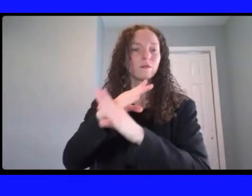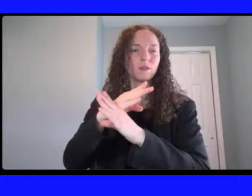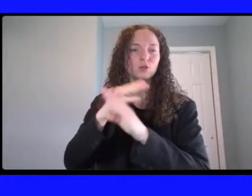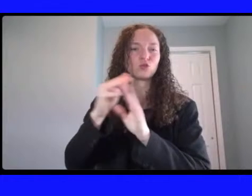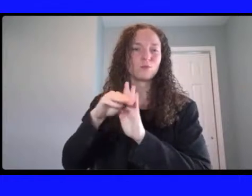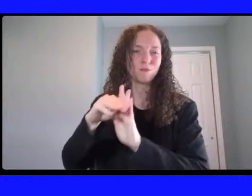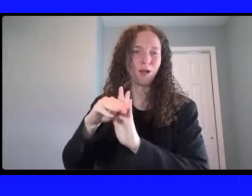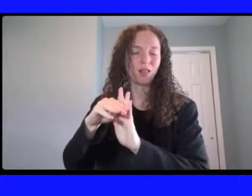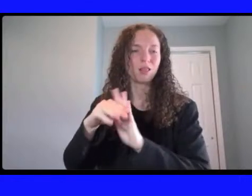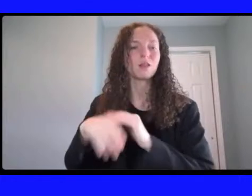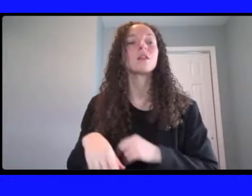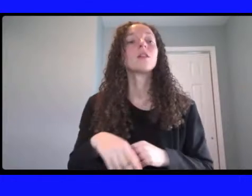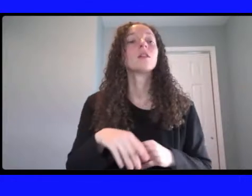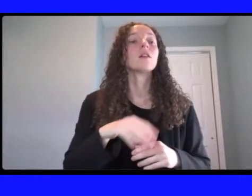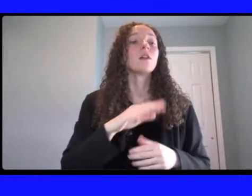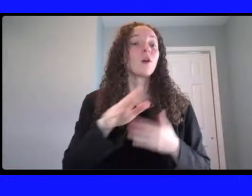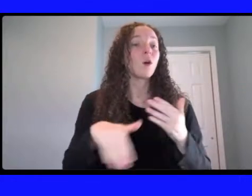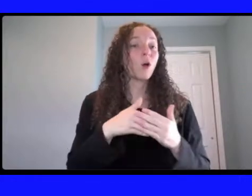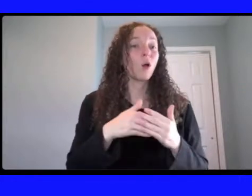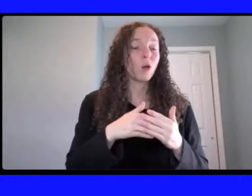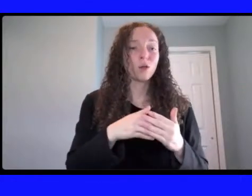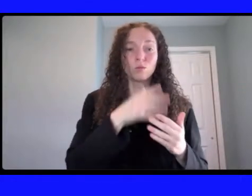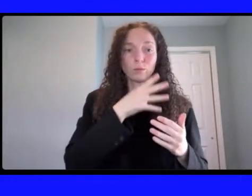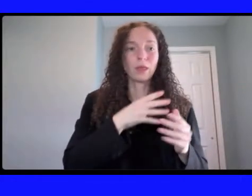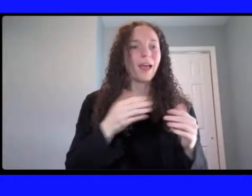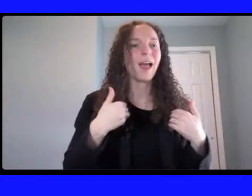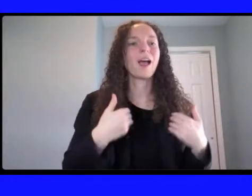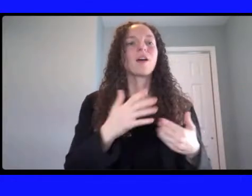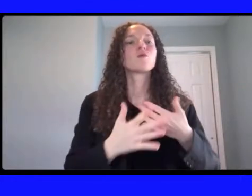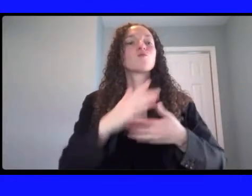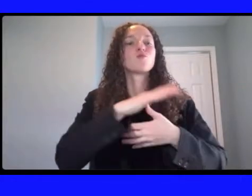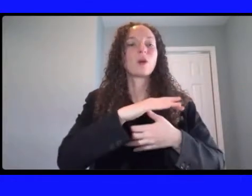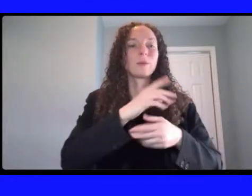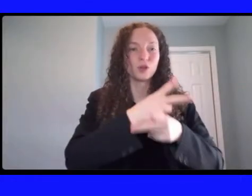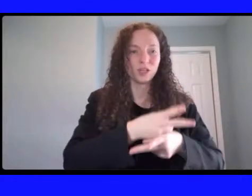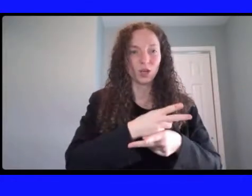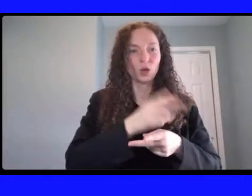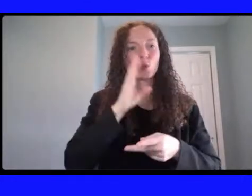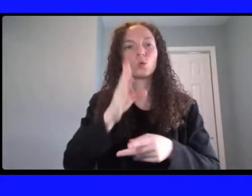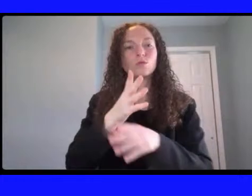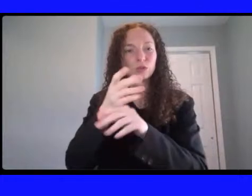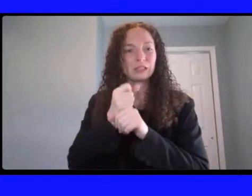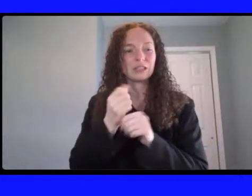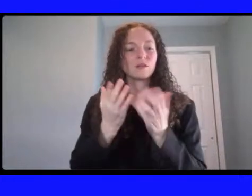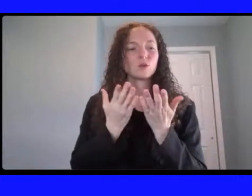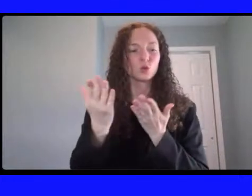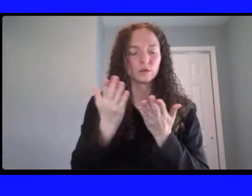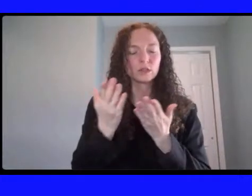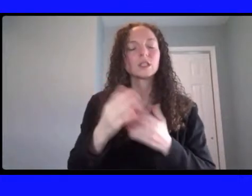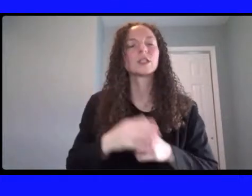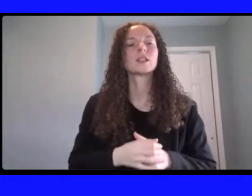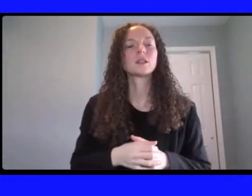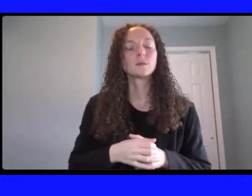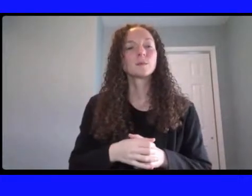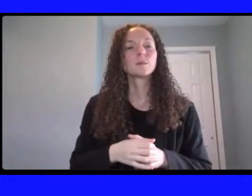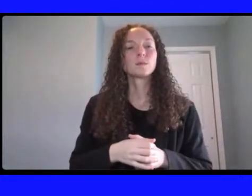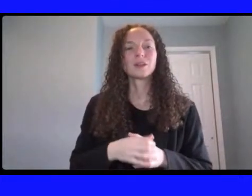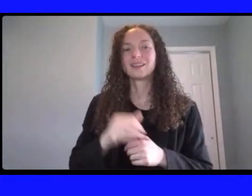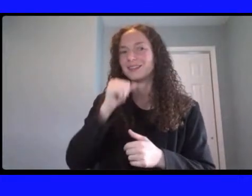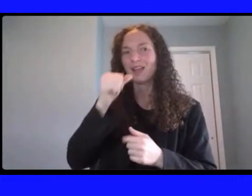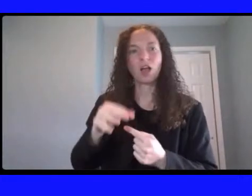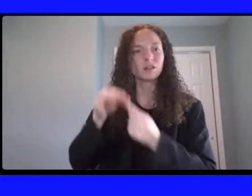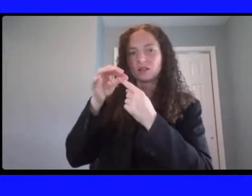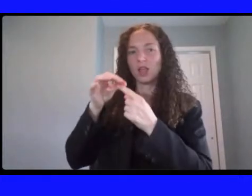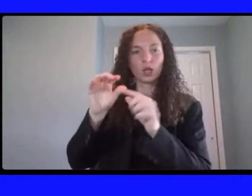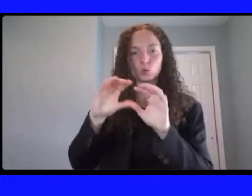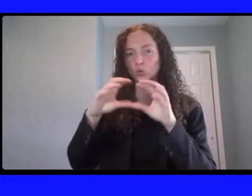actually from prenatally, have a risk-tiered approach where we recognize, and as we screen and do clinical assessments, as we